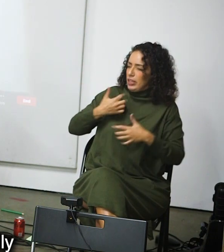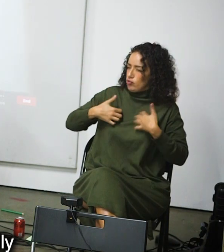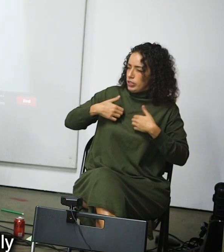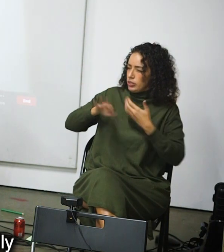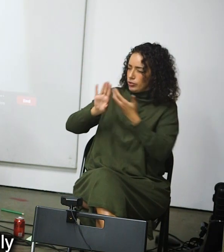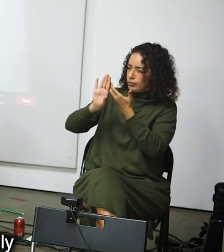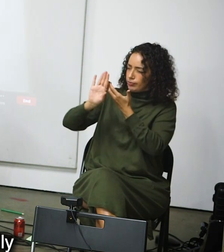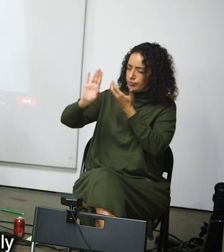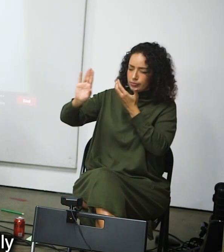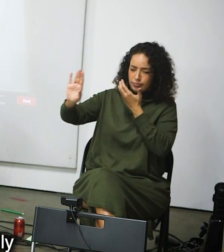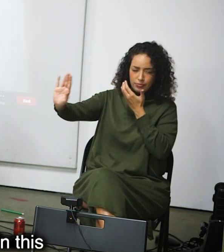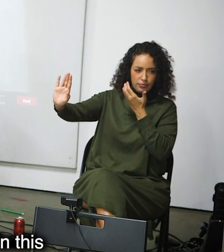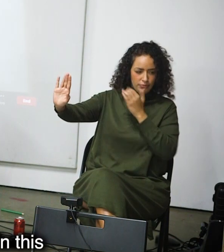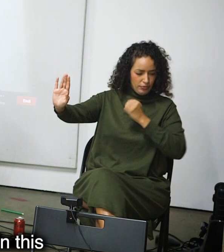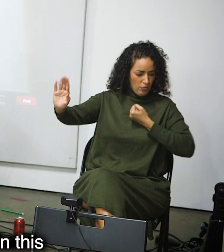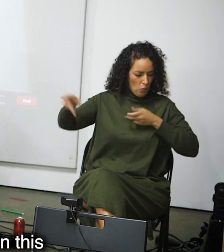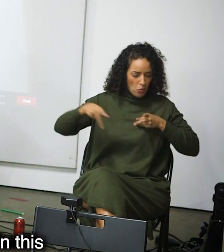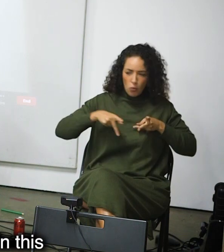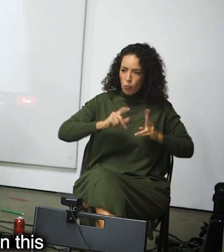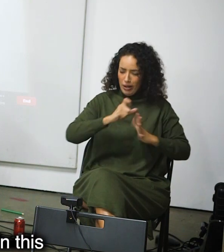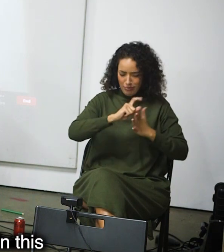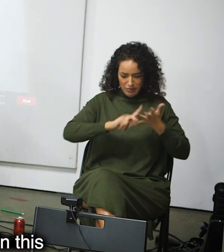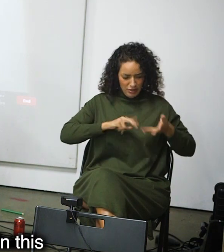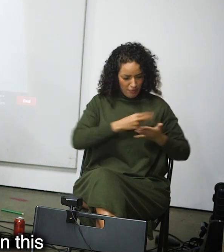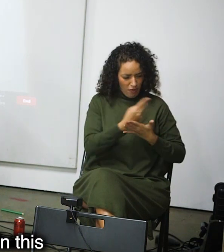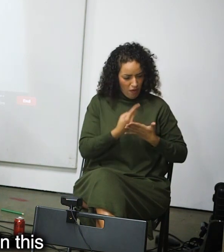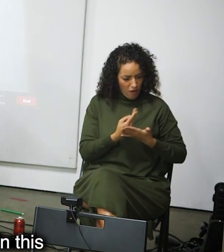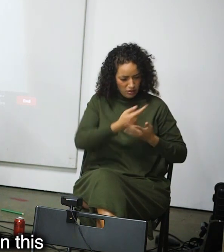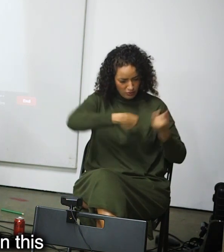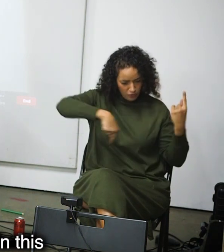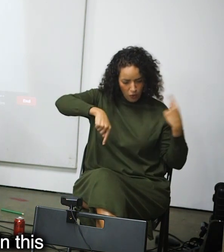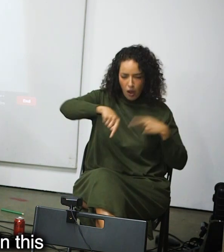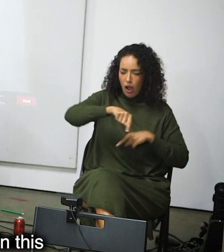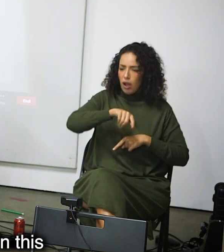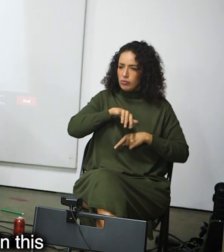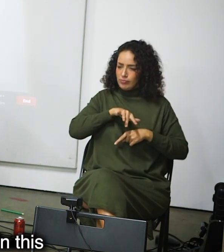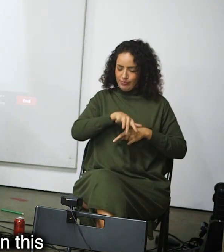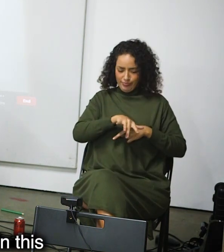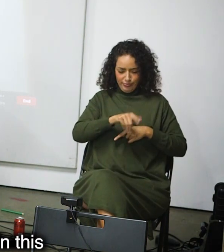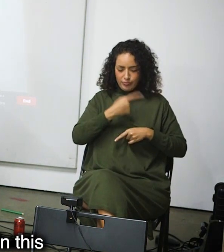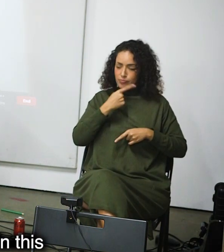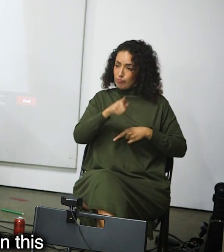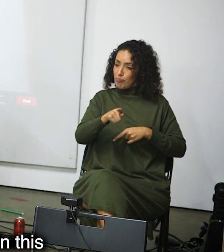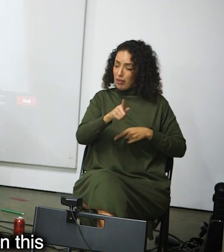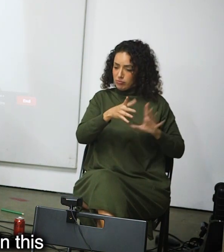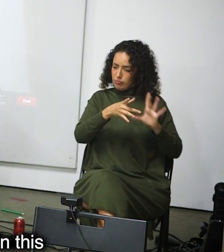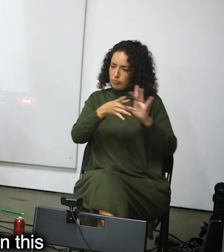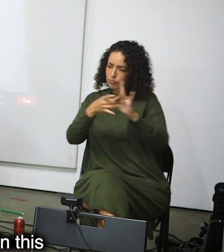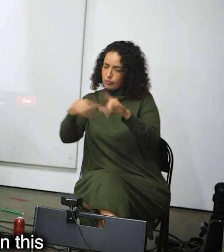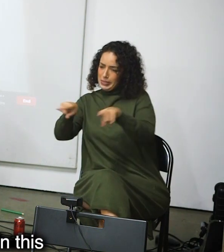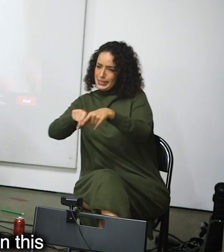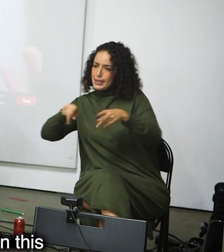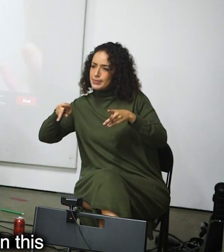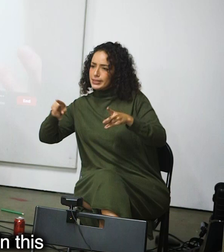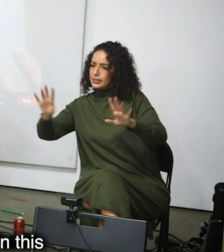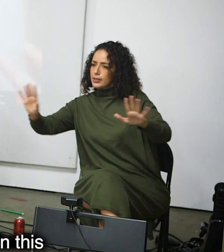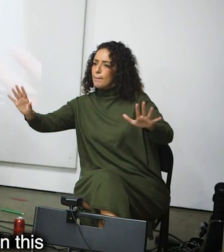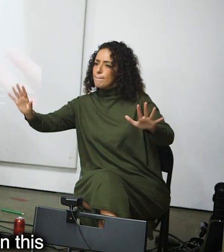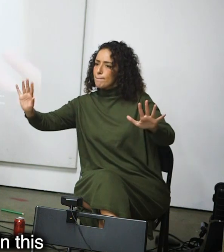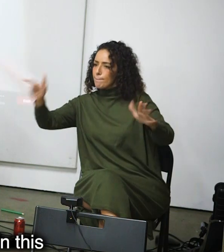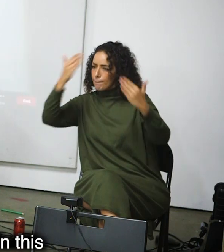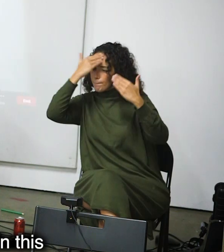find ways for disabled artists to exist in the system, in this